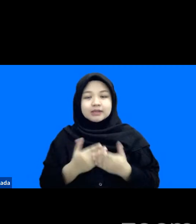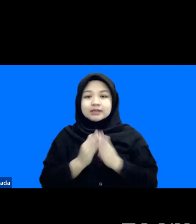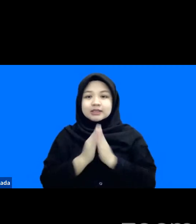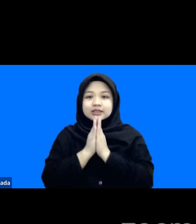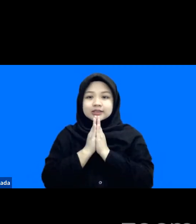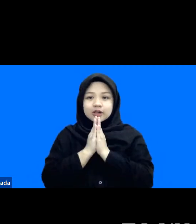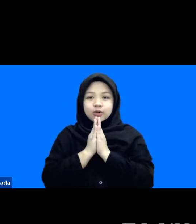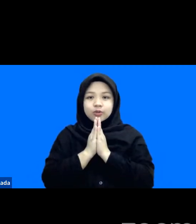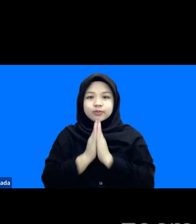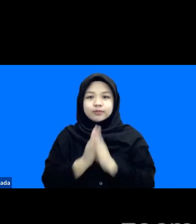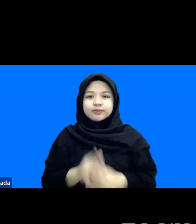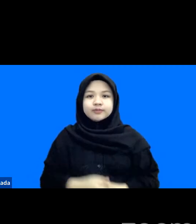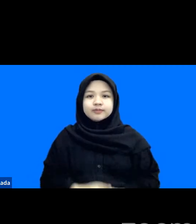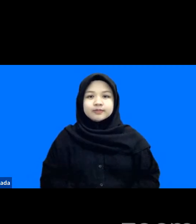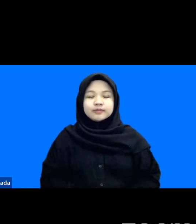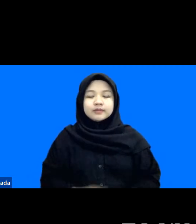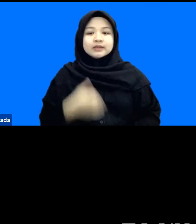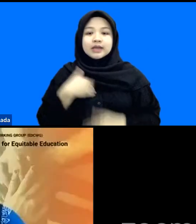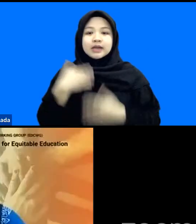Miss Moderator,